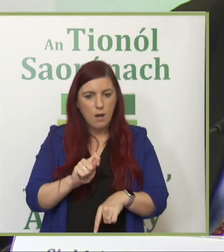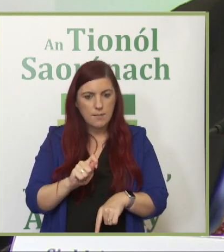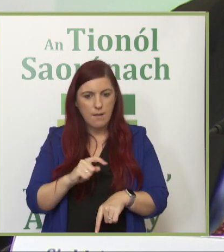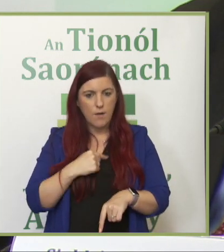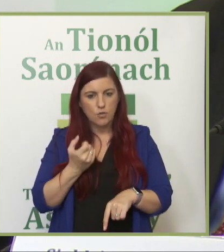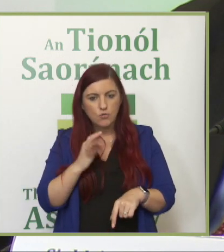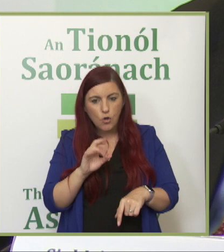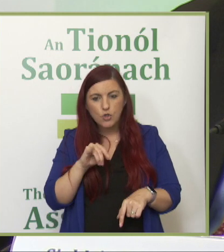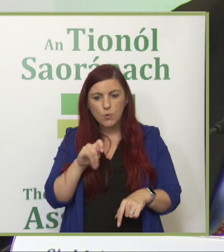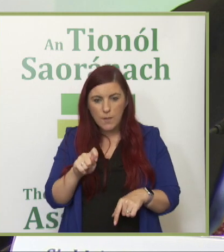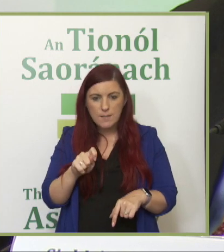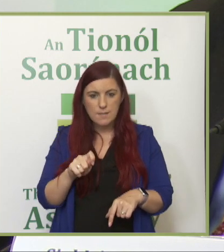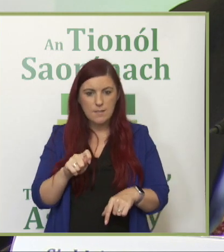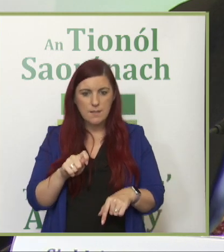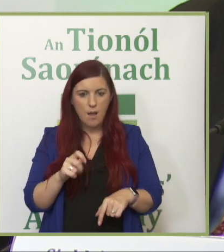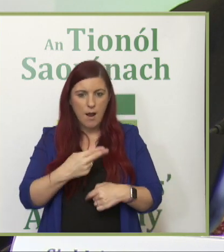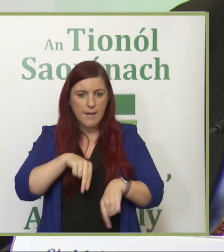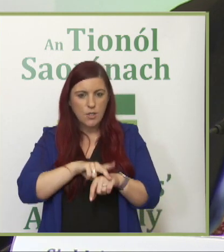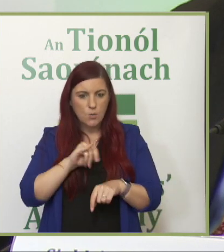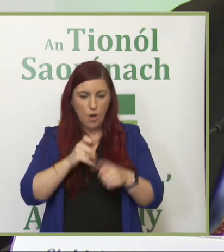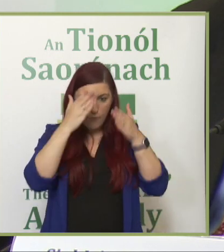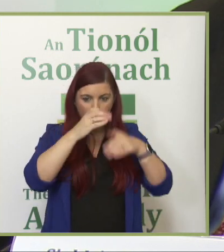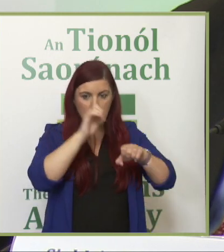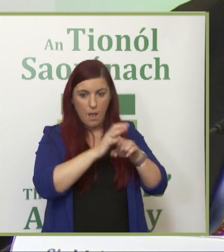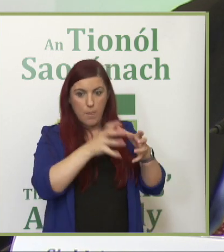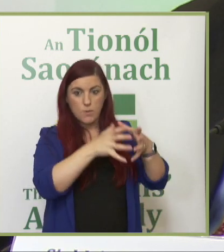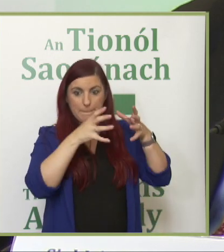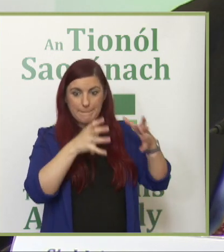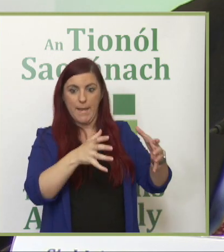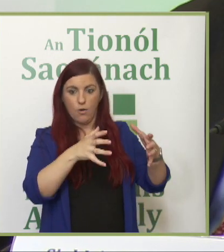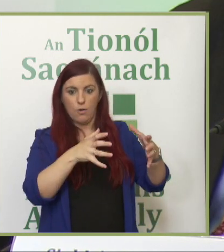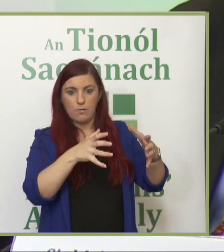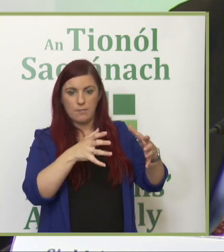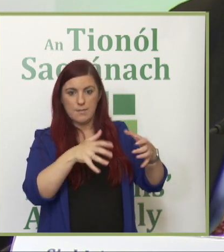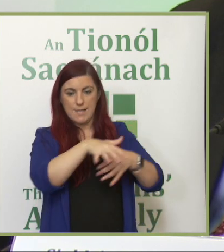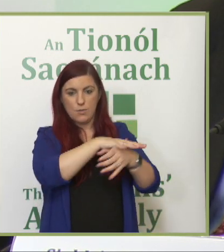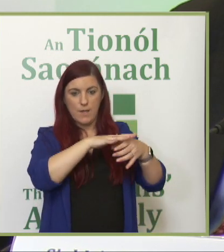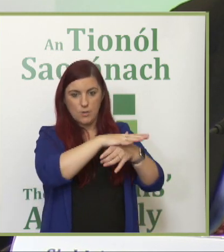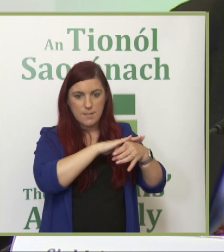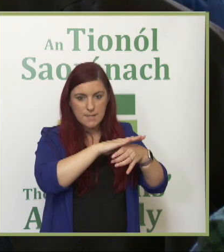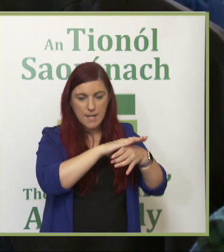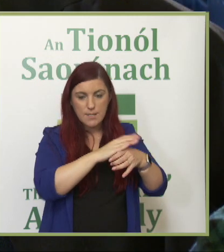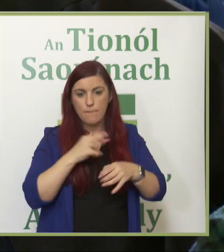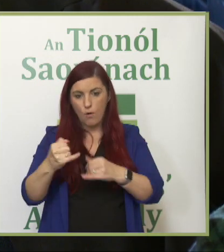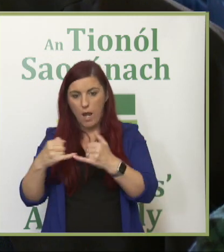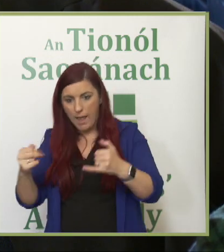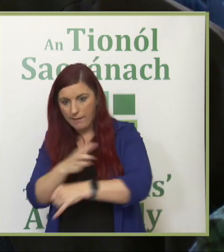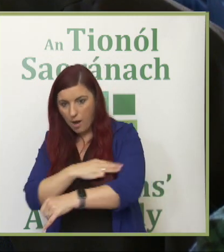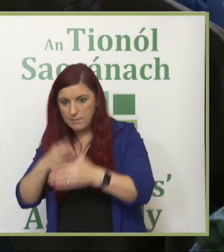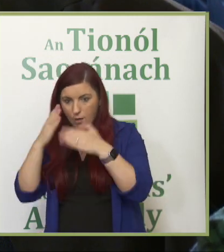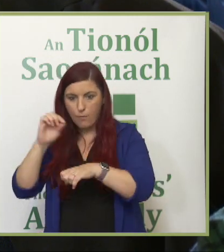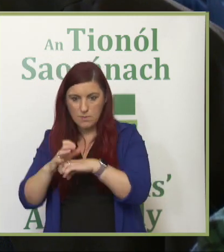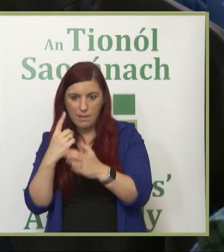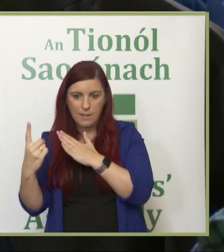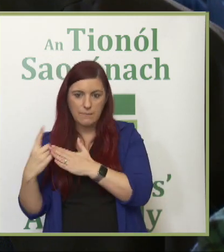drugs units, our national units, it's all on those people higher up the food chain, if you want to describe them like that. Thank